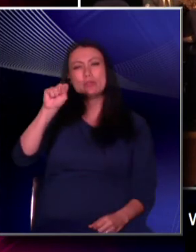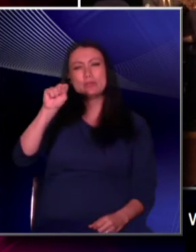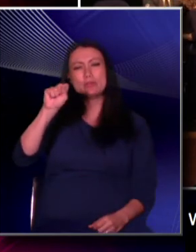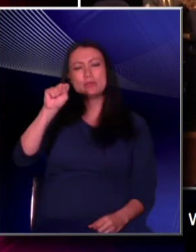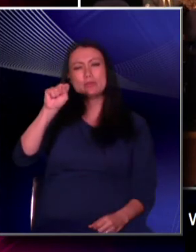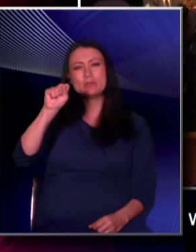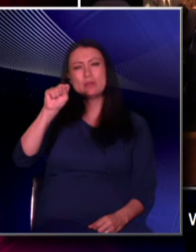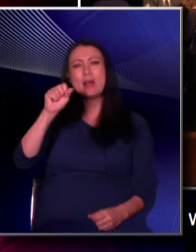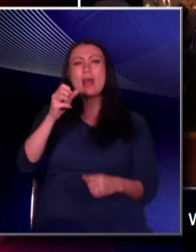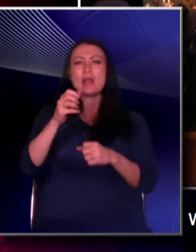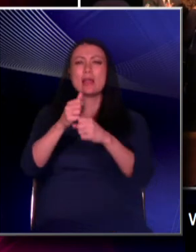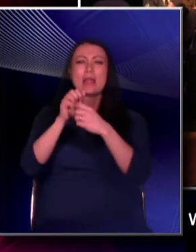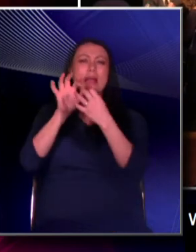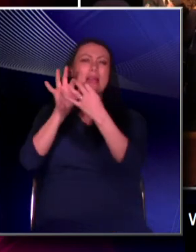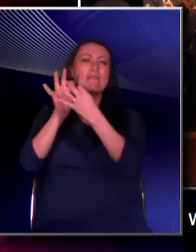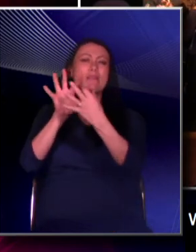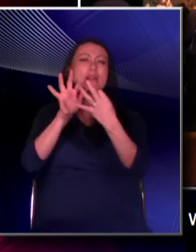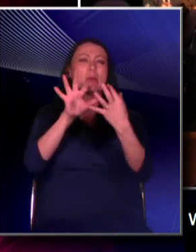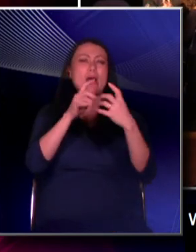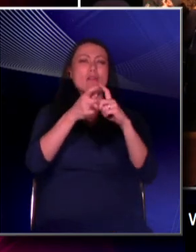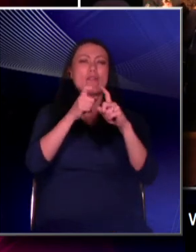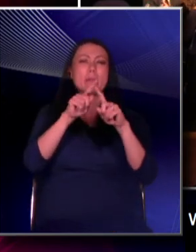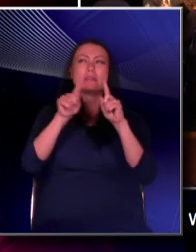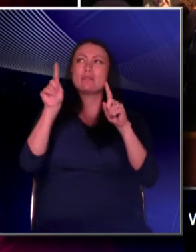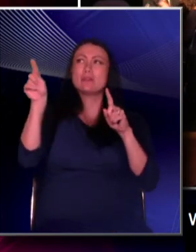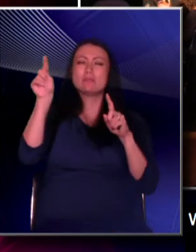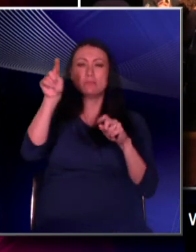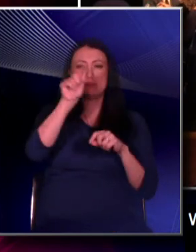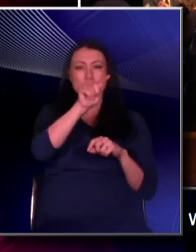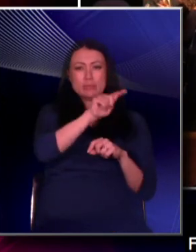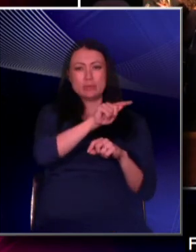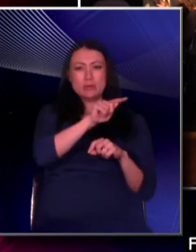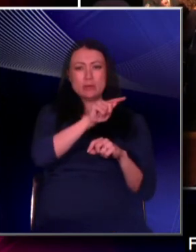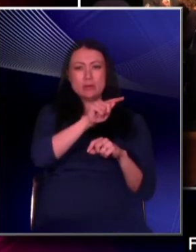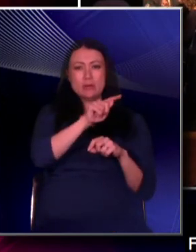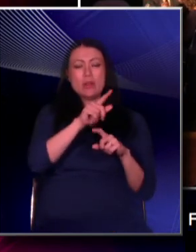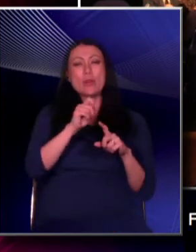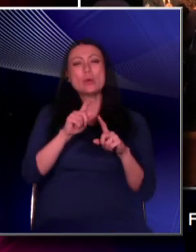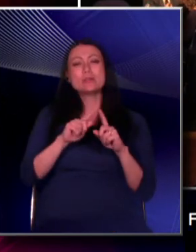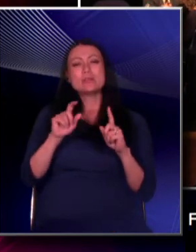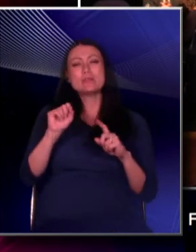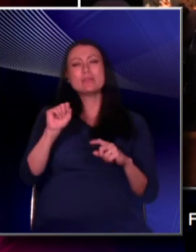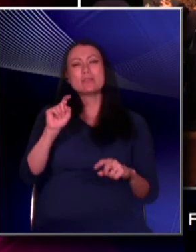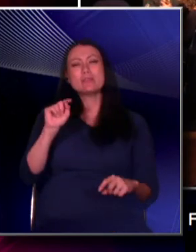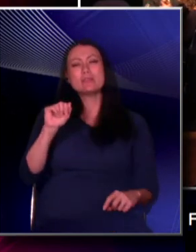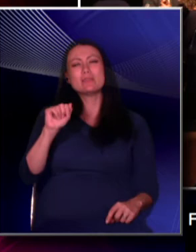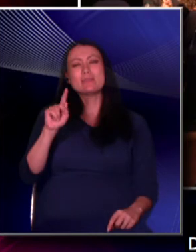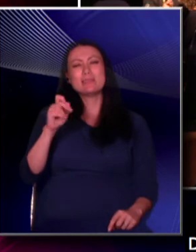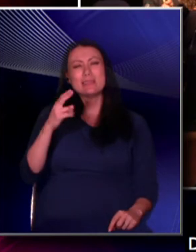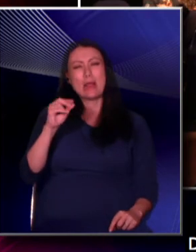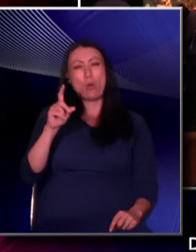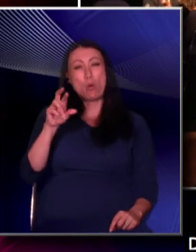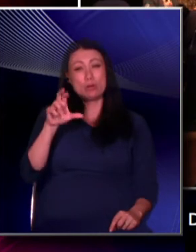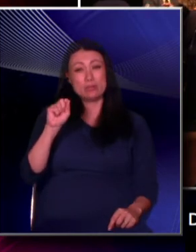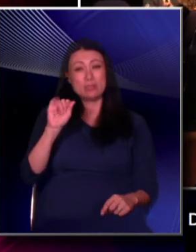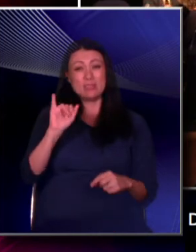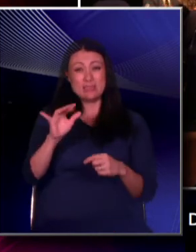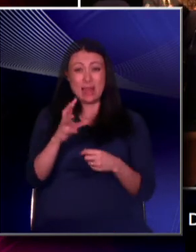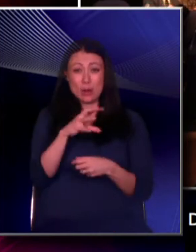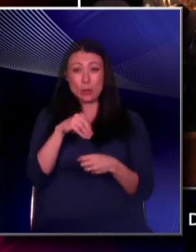and receiving feedback from our different entities and our different stakeholders, does that also include the board members?